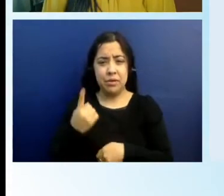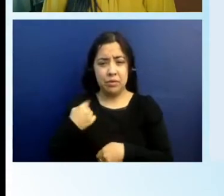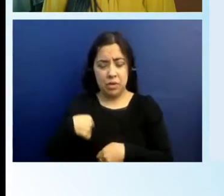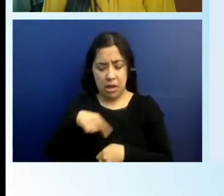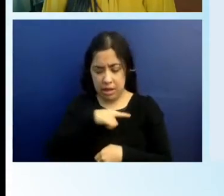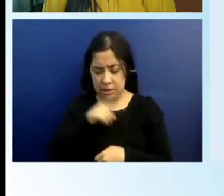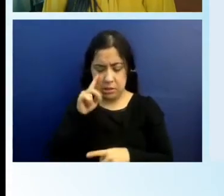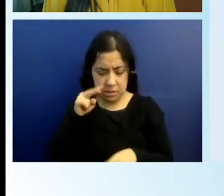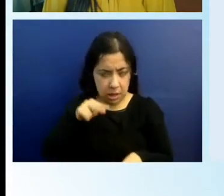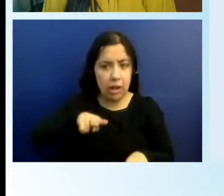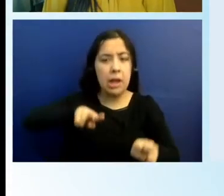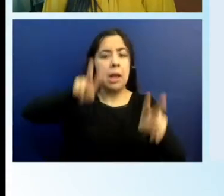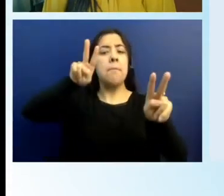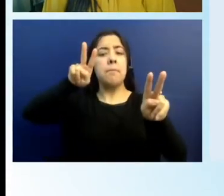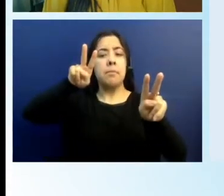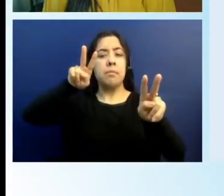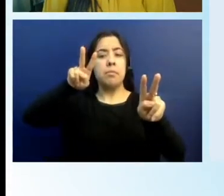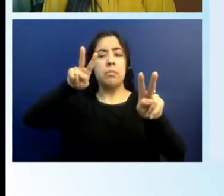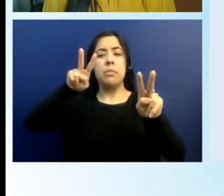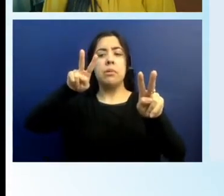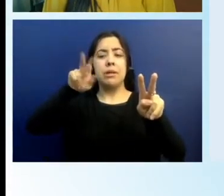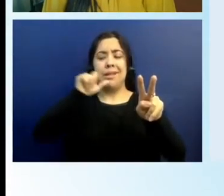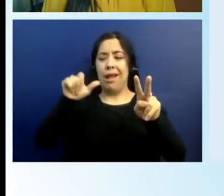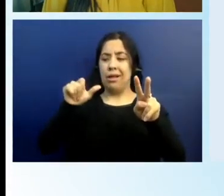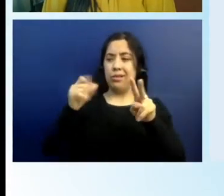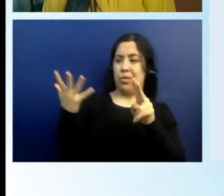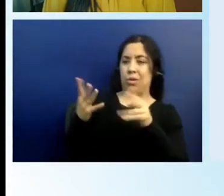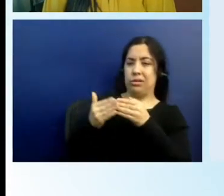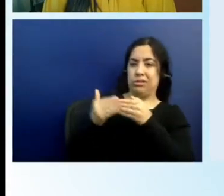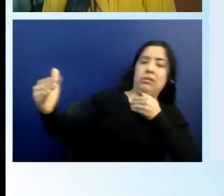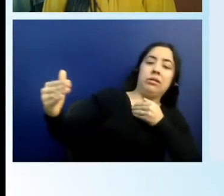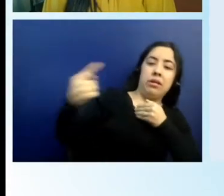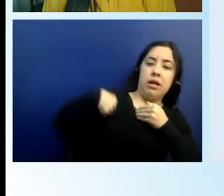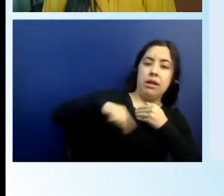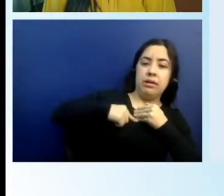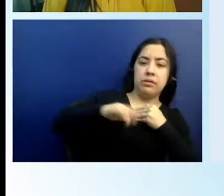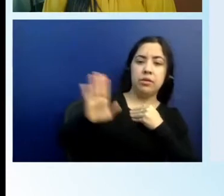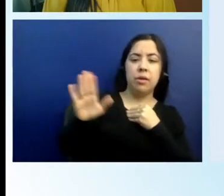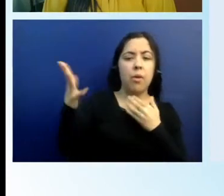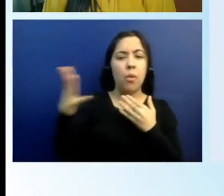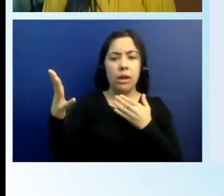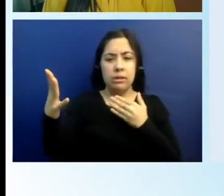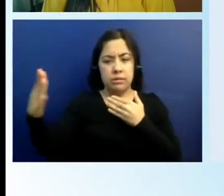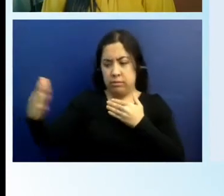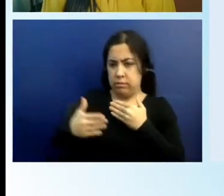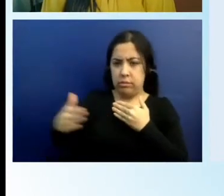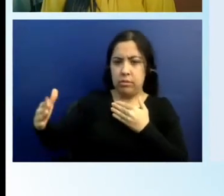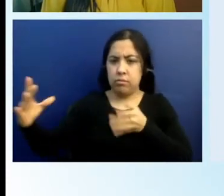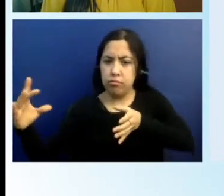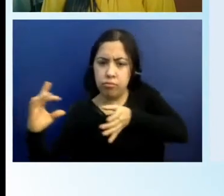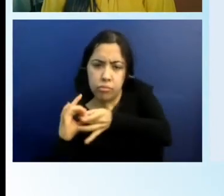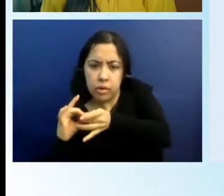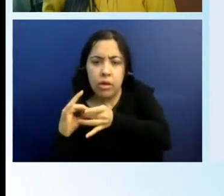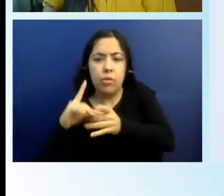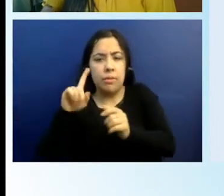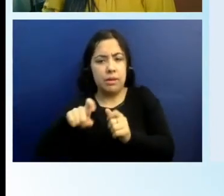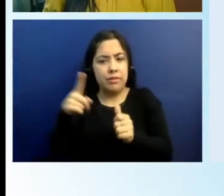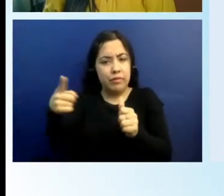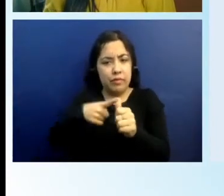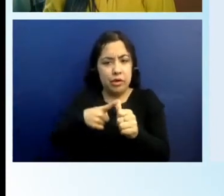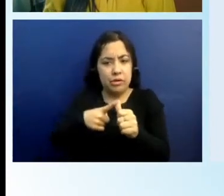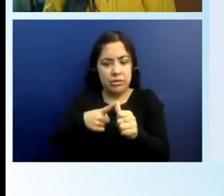close the divide because we know to put our future first, we must first put our differences aside."